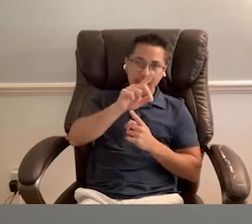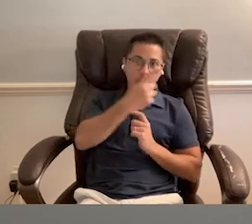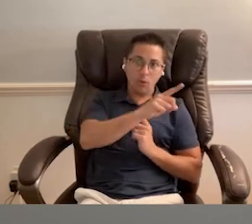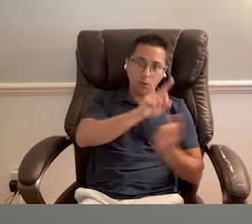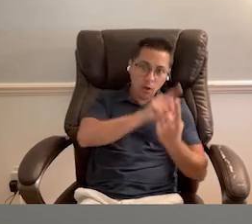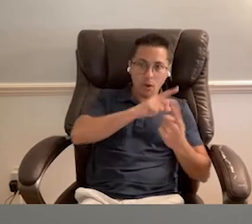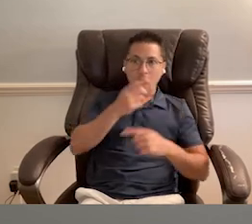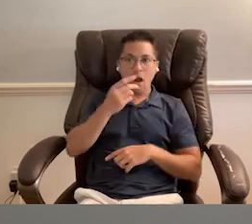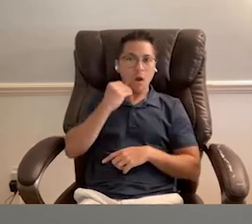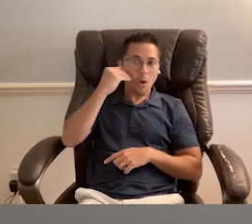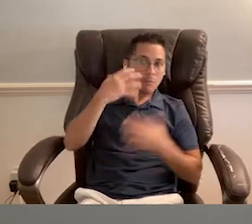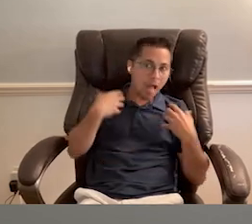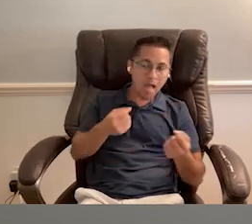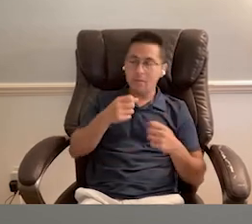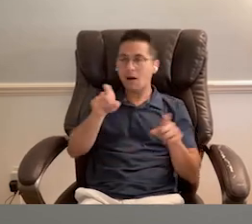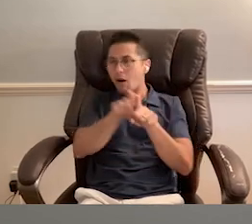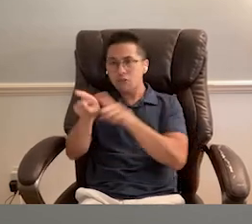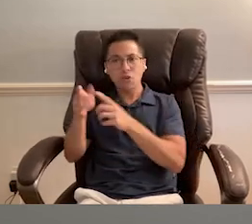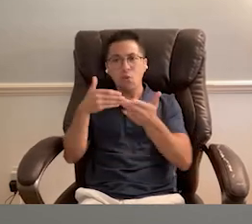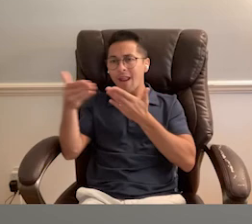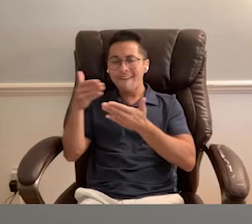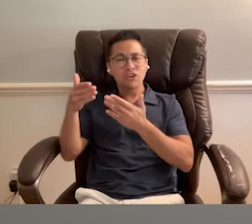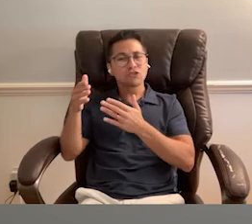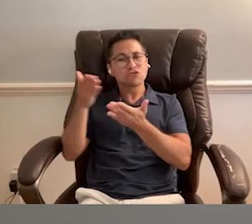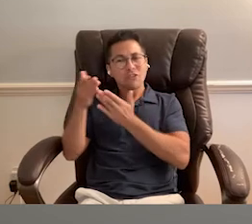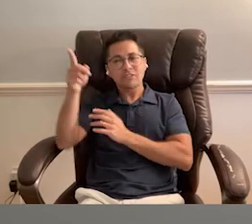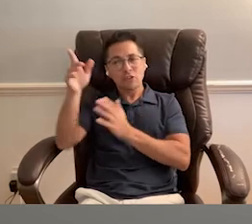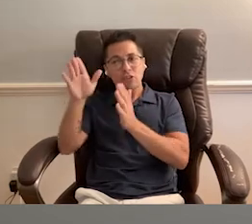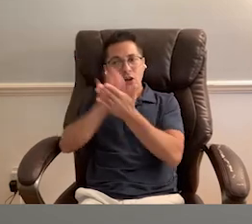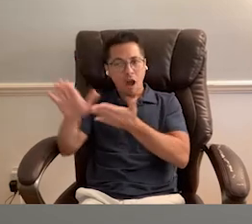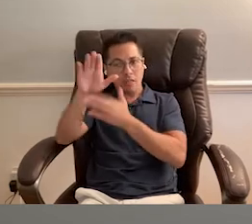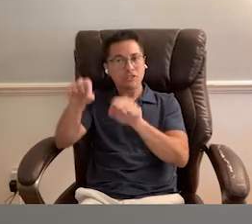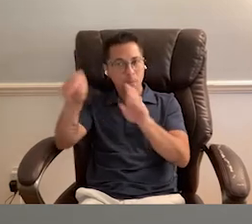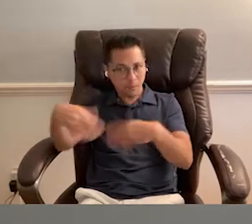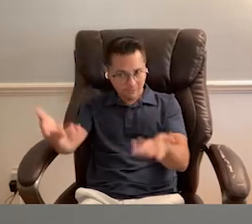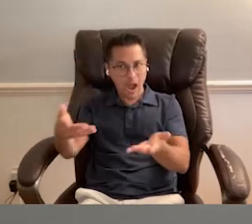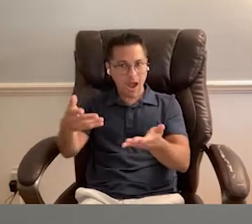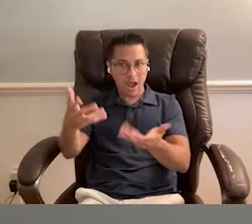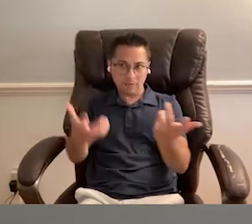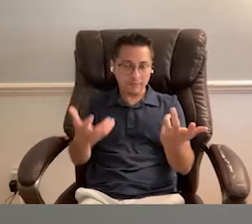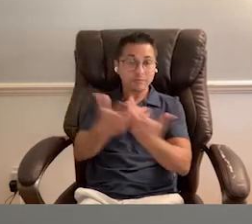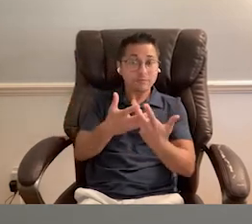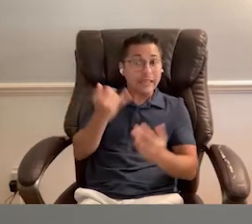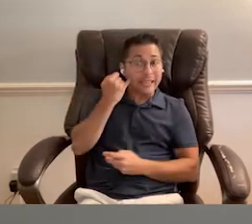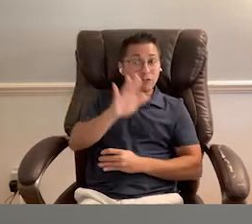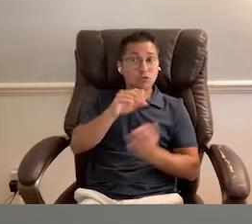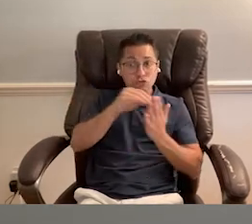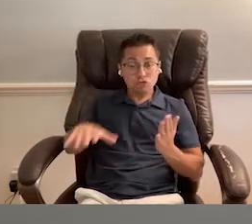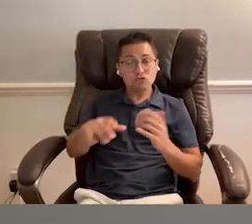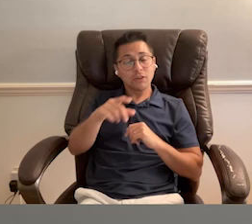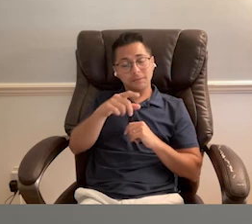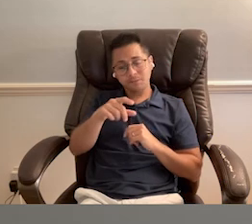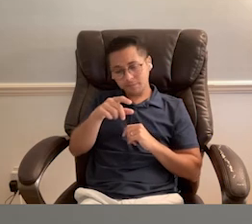health aid is with him, but whatever services the college can provide that he's entitled to. If though your student is a student